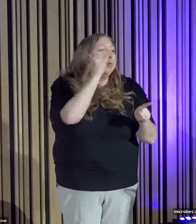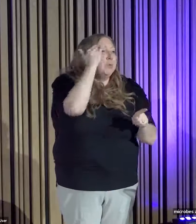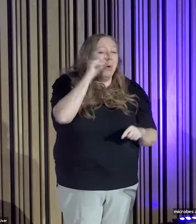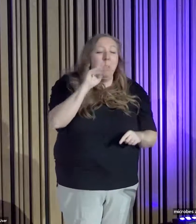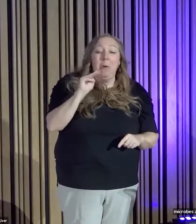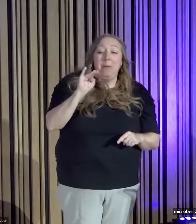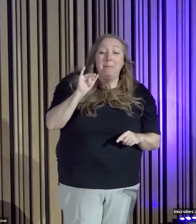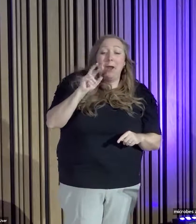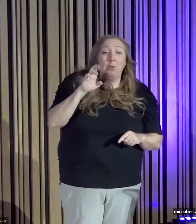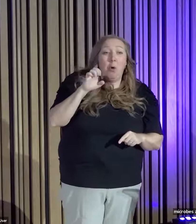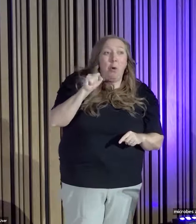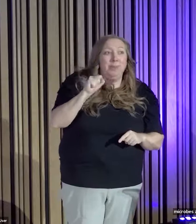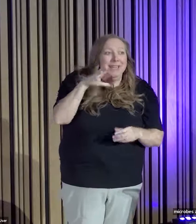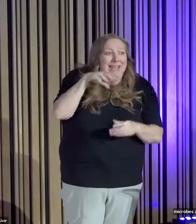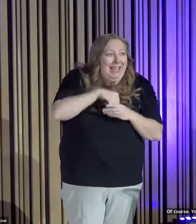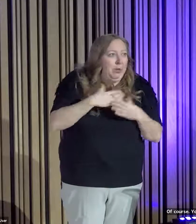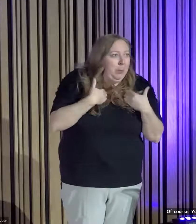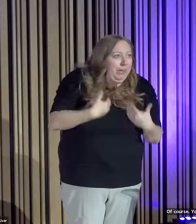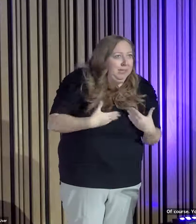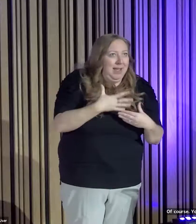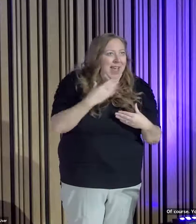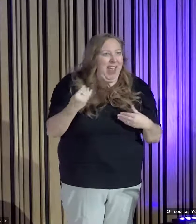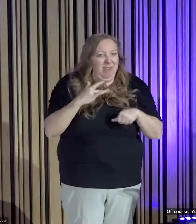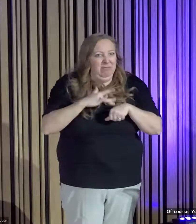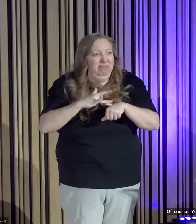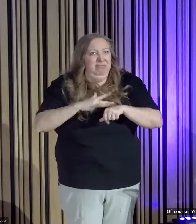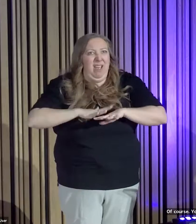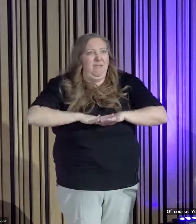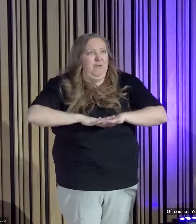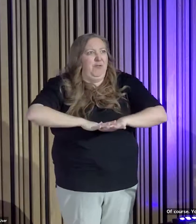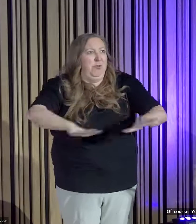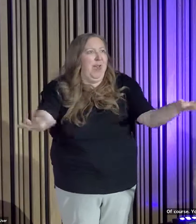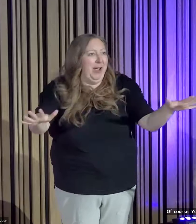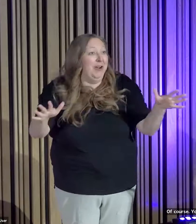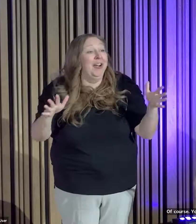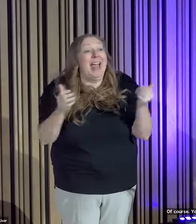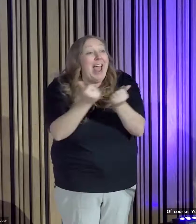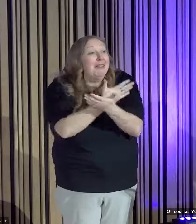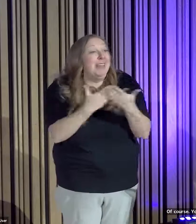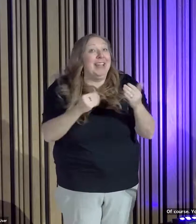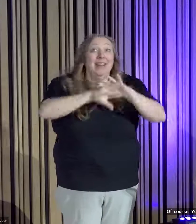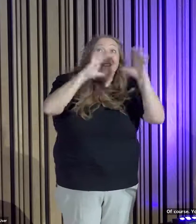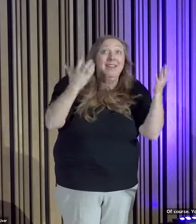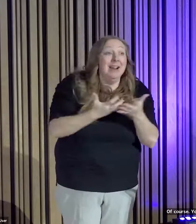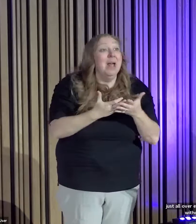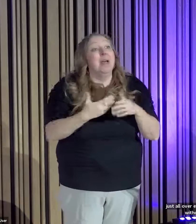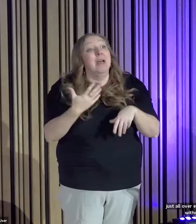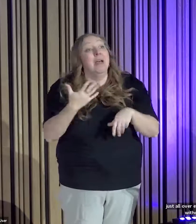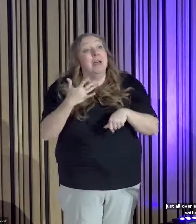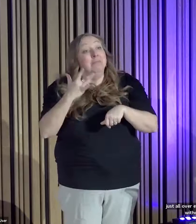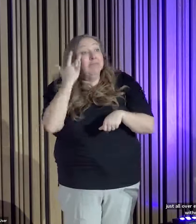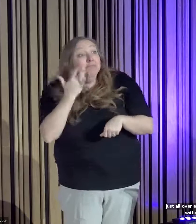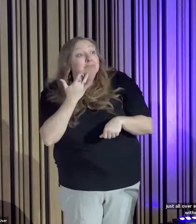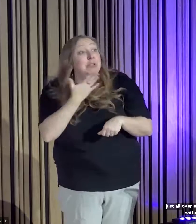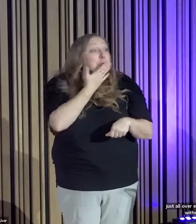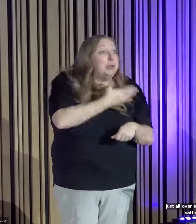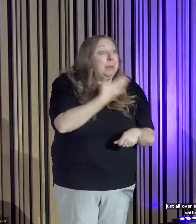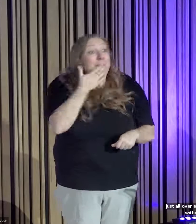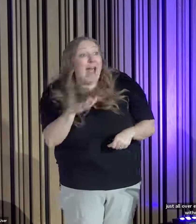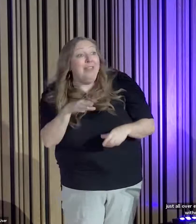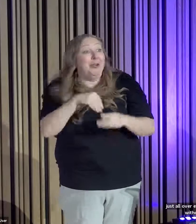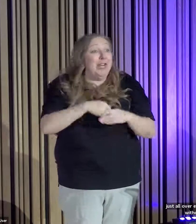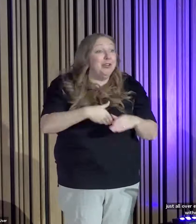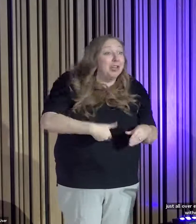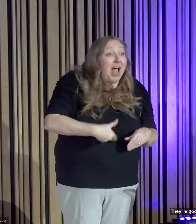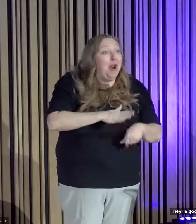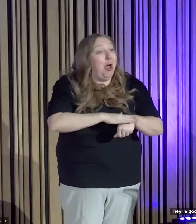exist in all of us. They exist all over everything, and there's nothing that lives on Earth without the microbes and the viruses. They're good and they're bad. They're in your gut, they're on